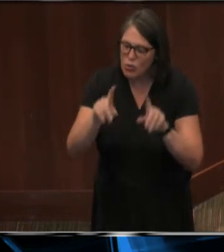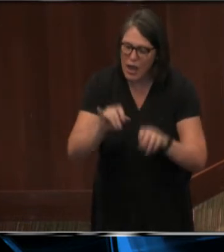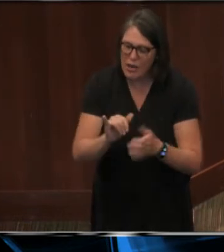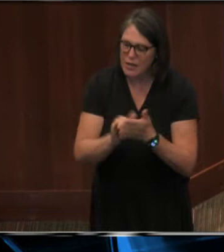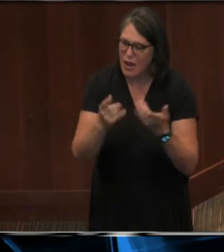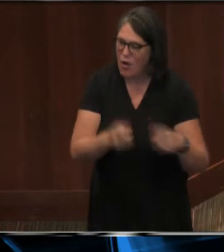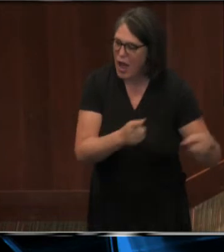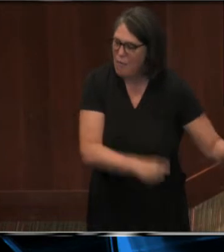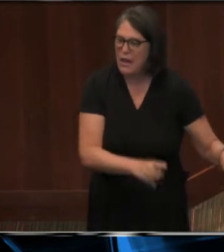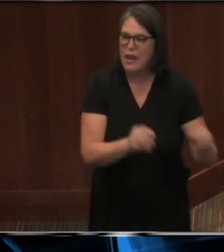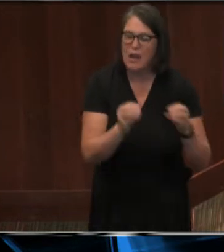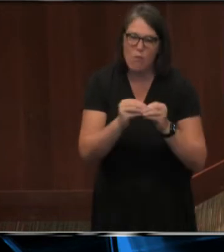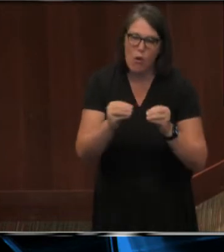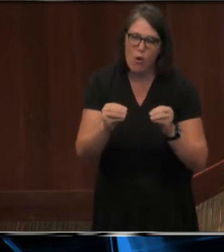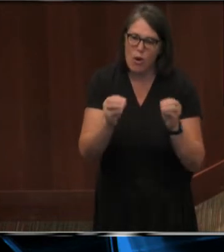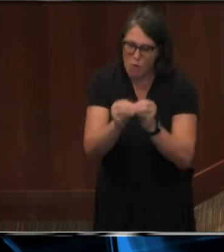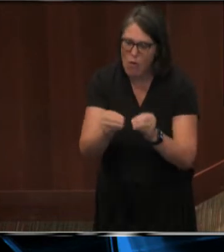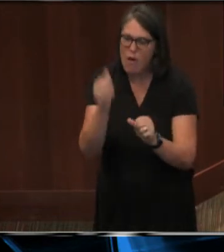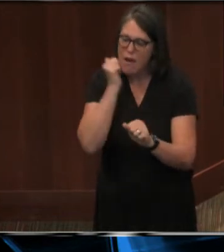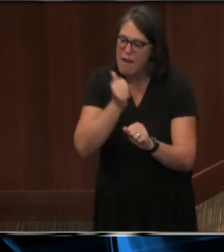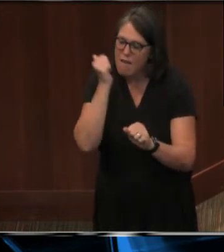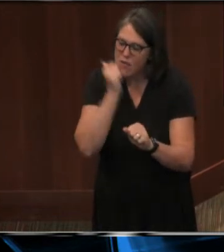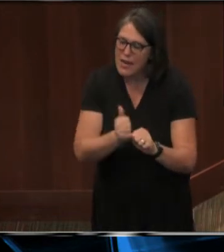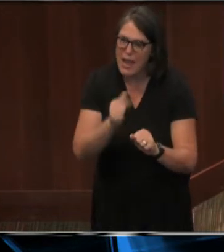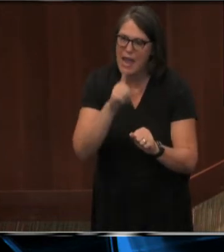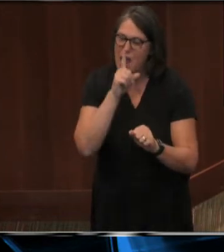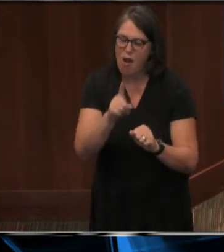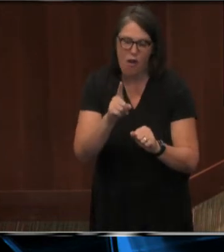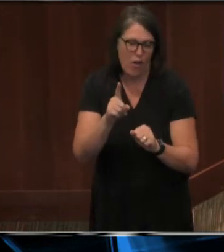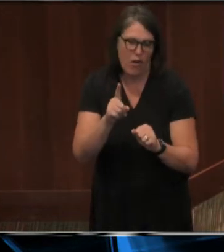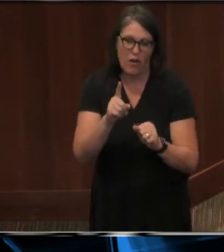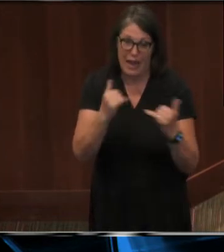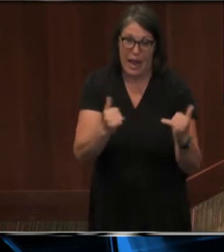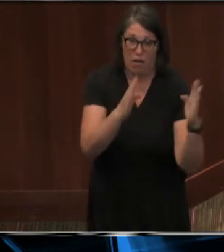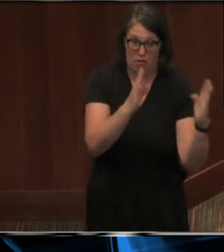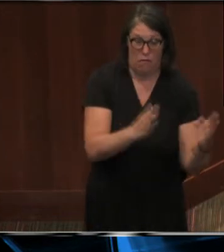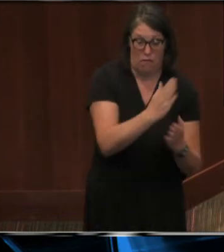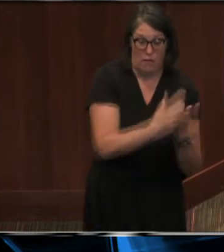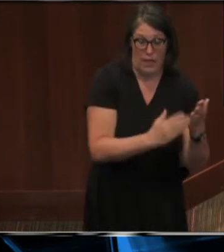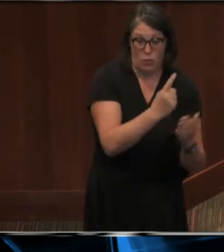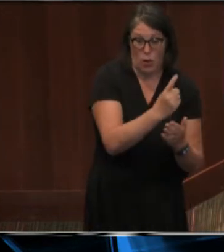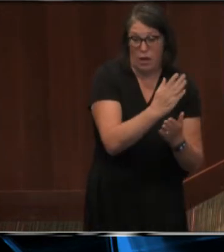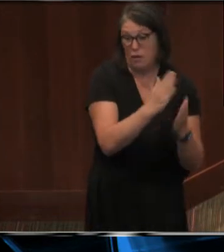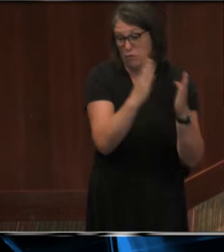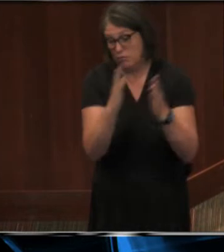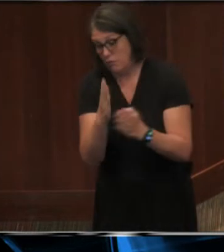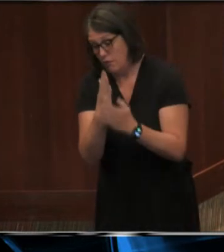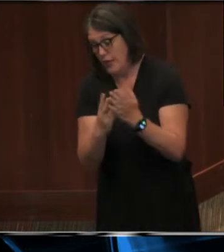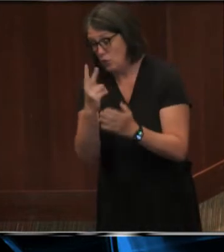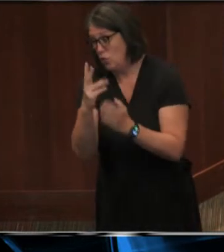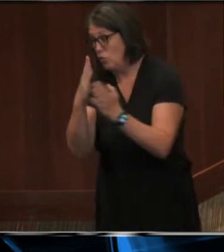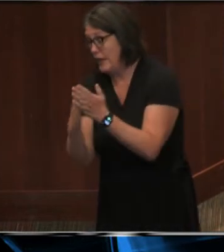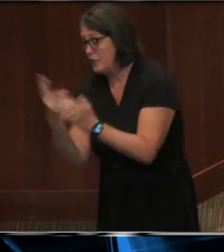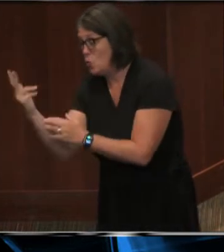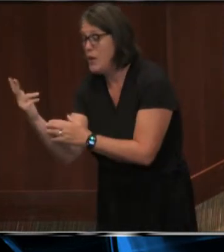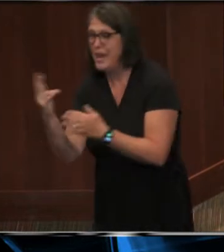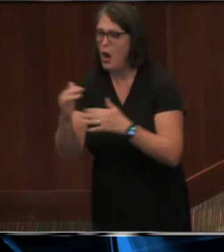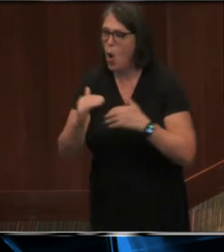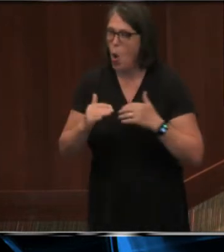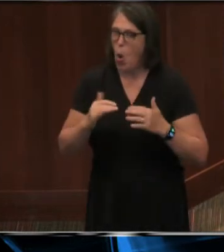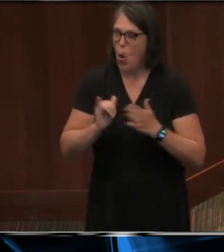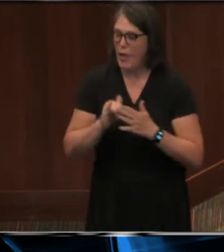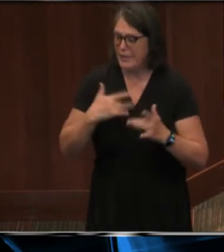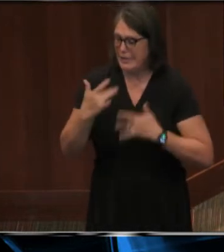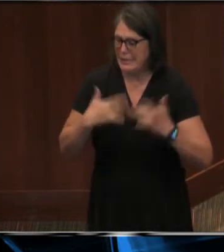and more and more every day are moving into their phase 2 and 3, which is actually very exciting, but it is